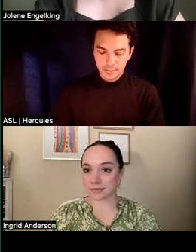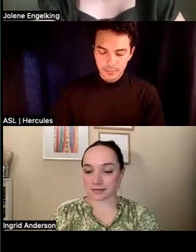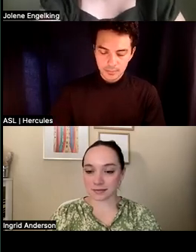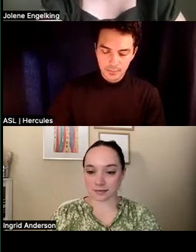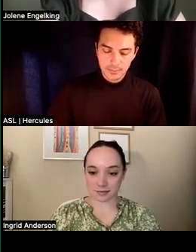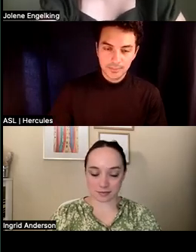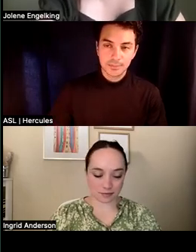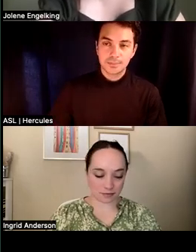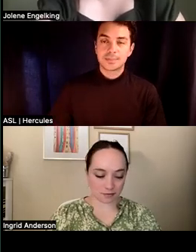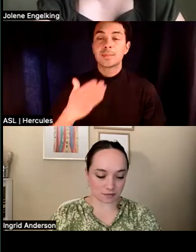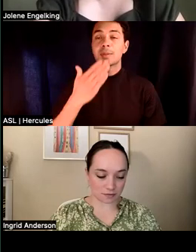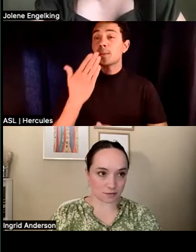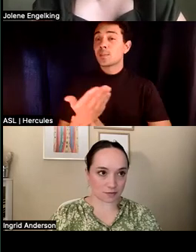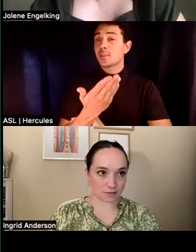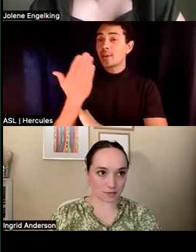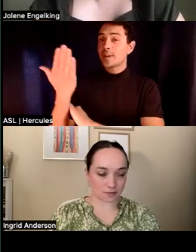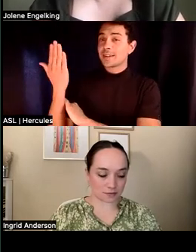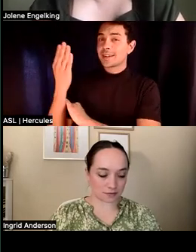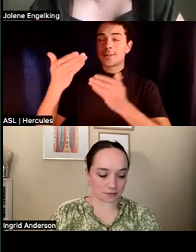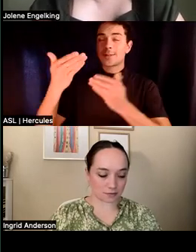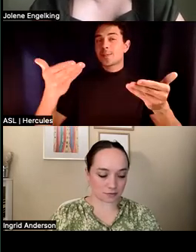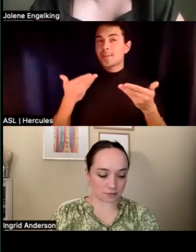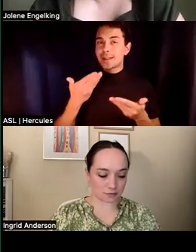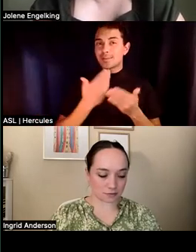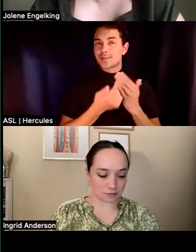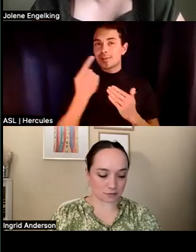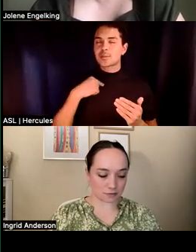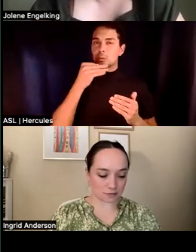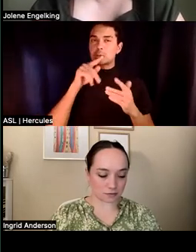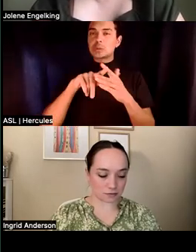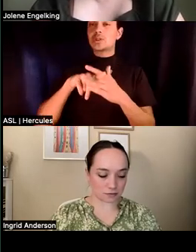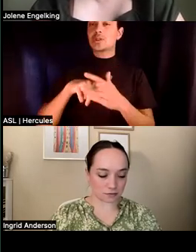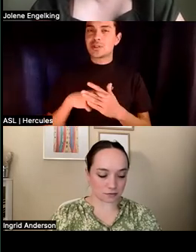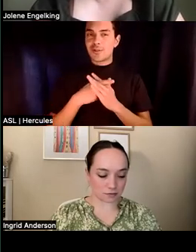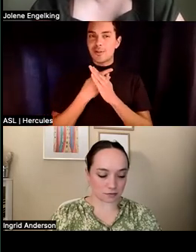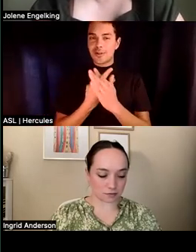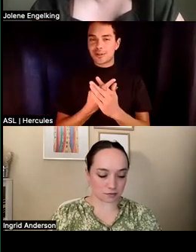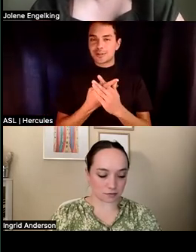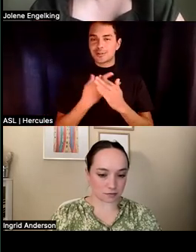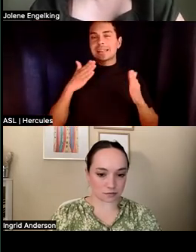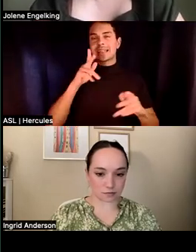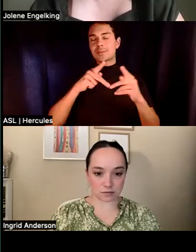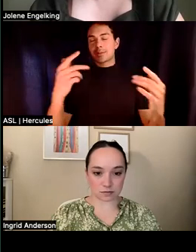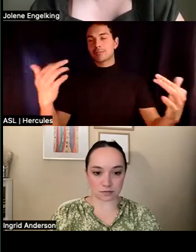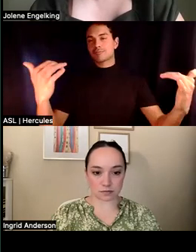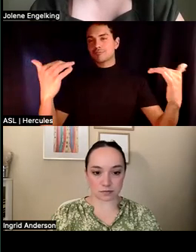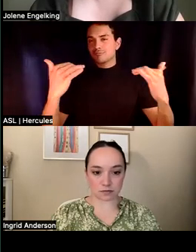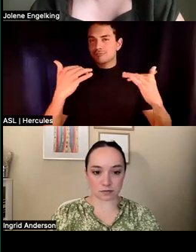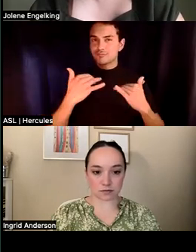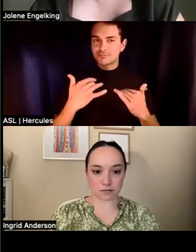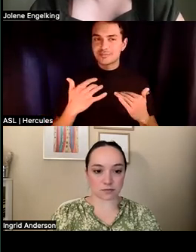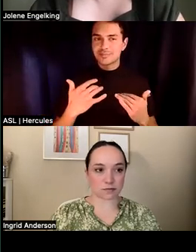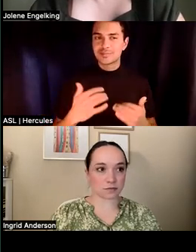Good morning and welcome, everyone. We'll be getting started in just a second as we're letting folks enter into